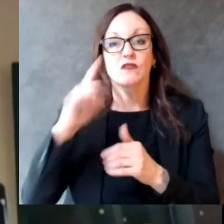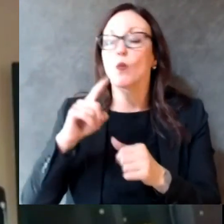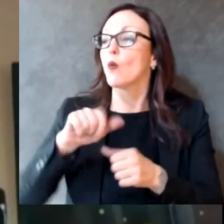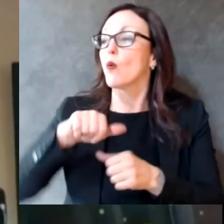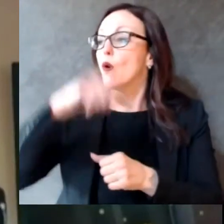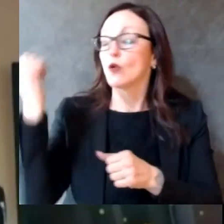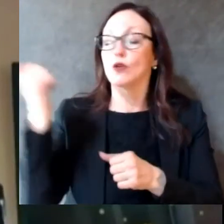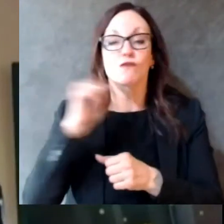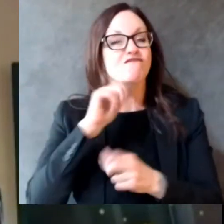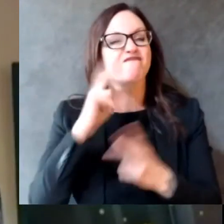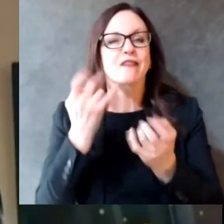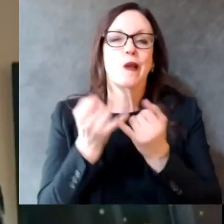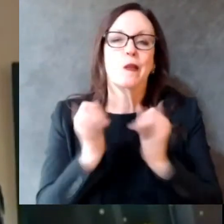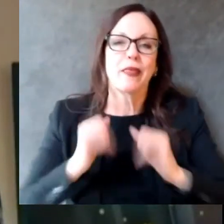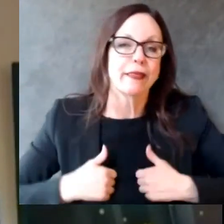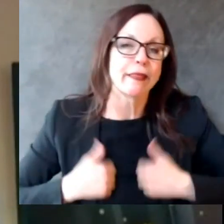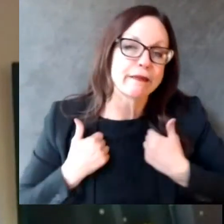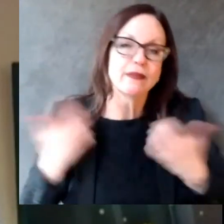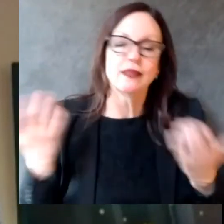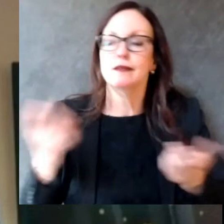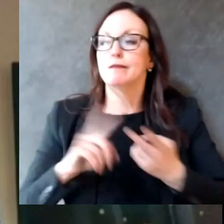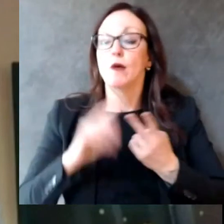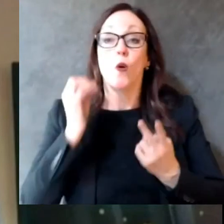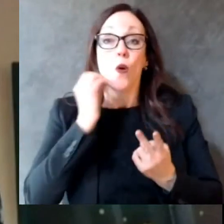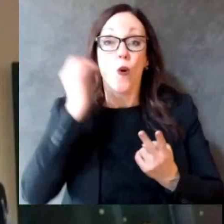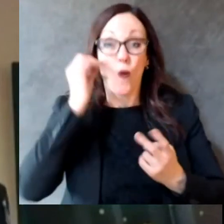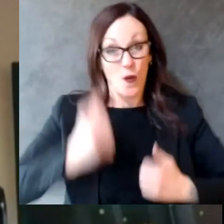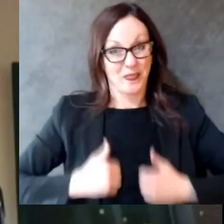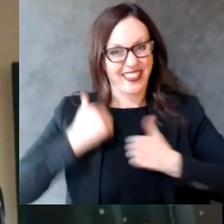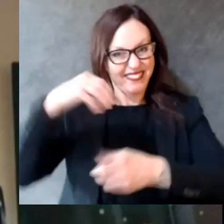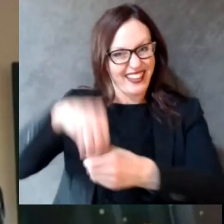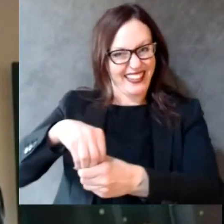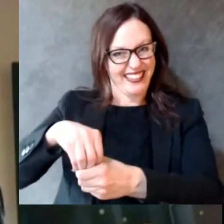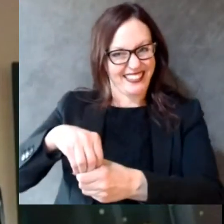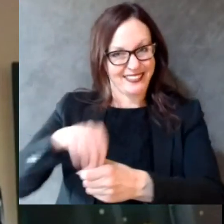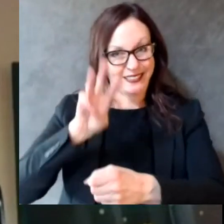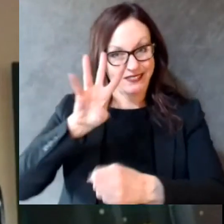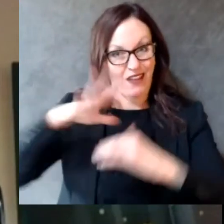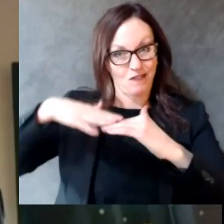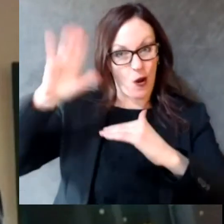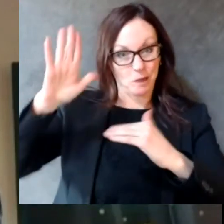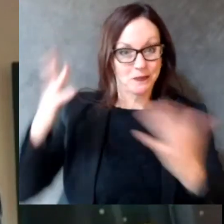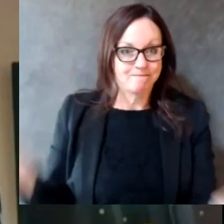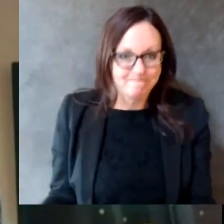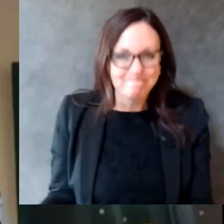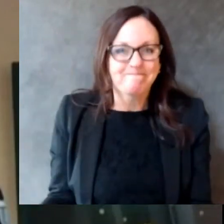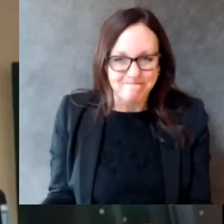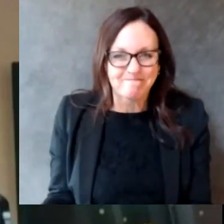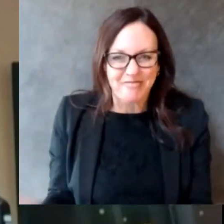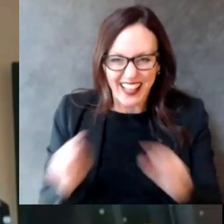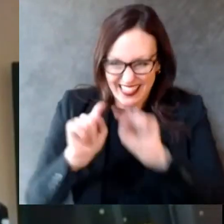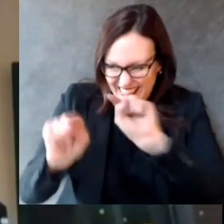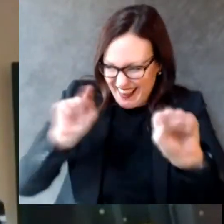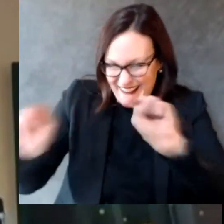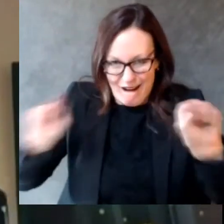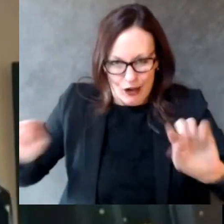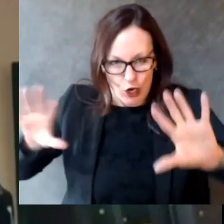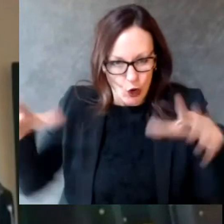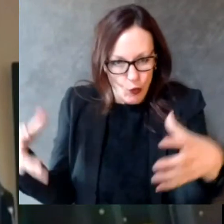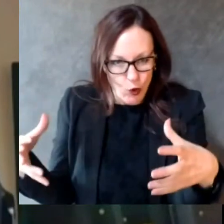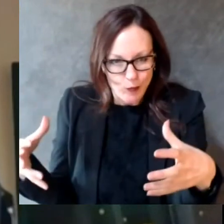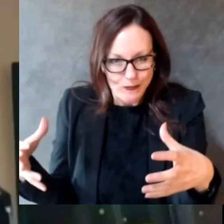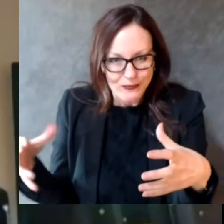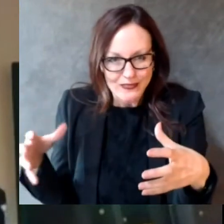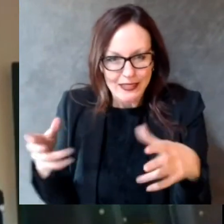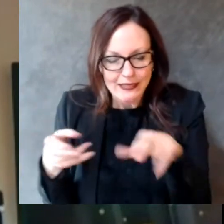we continue to hear and see people who are in that category who did not over the last 3.5